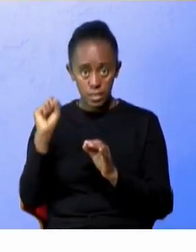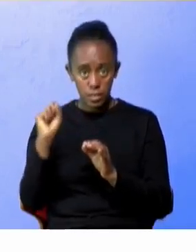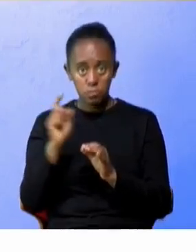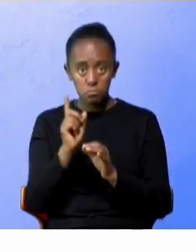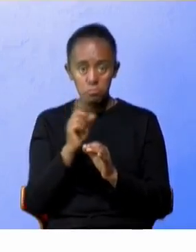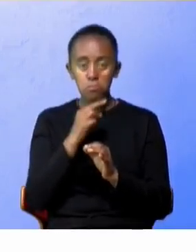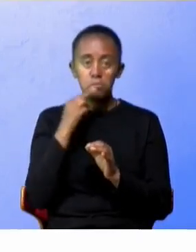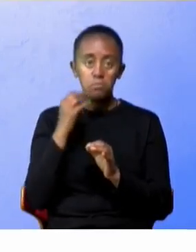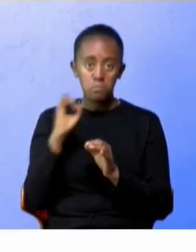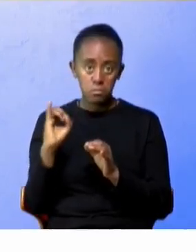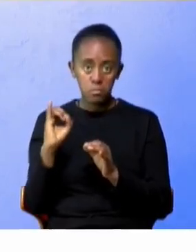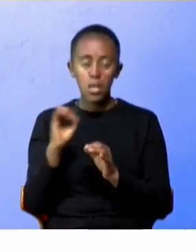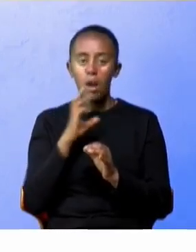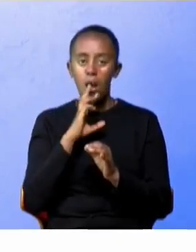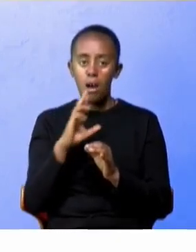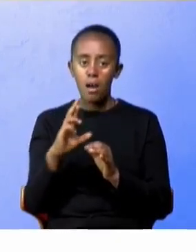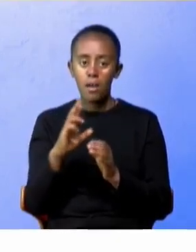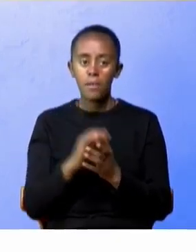base